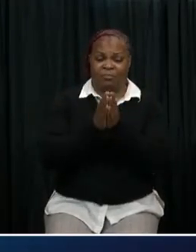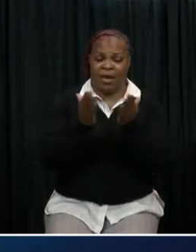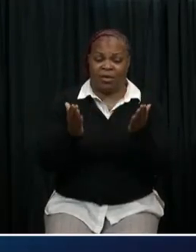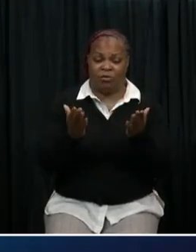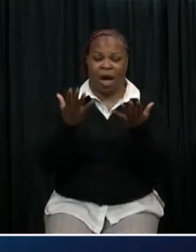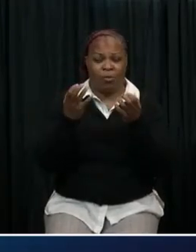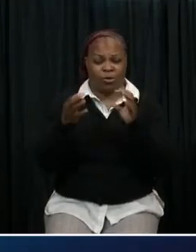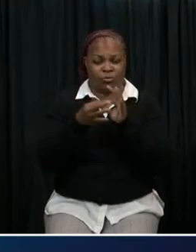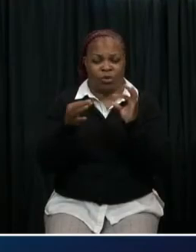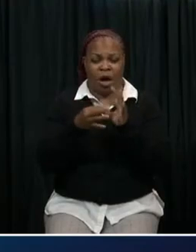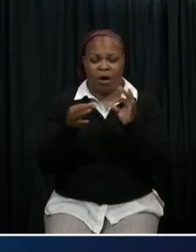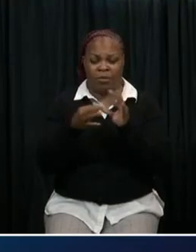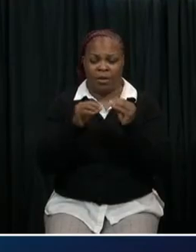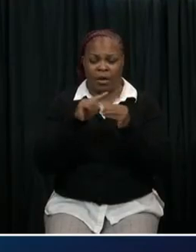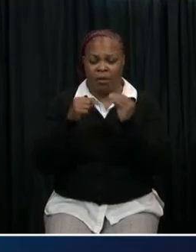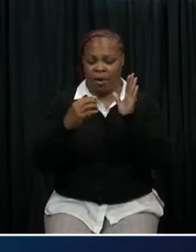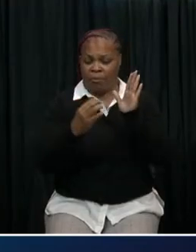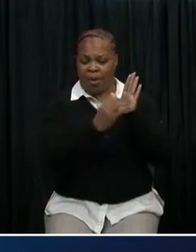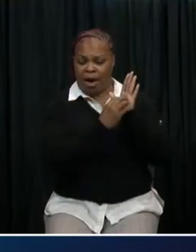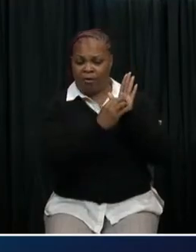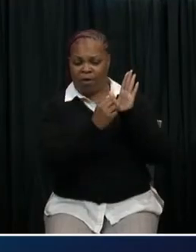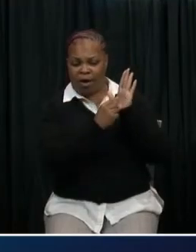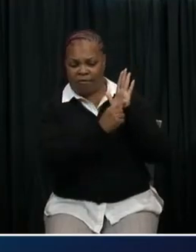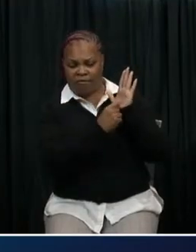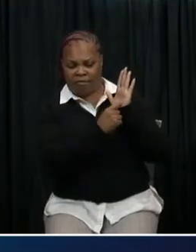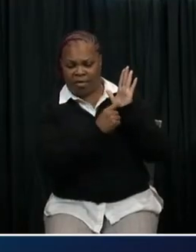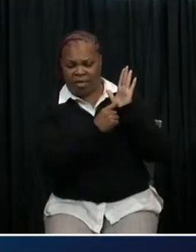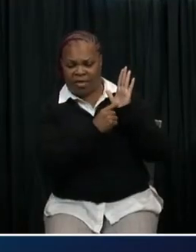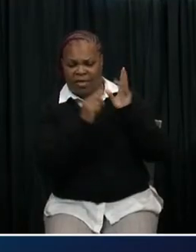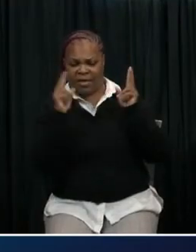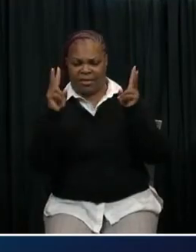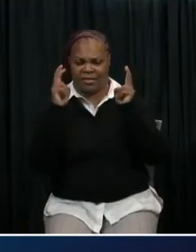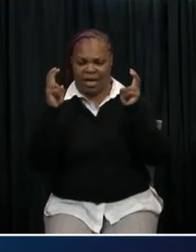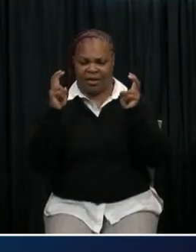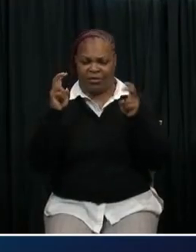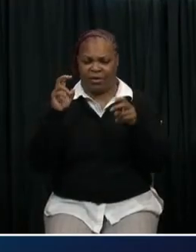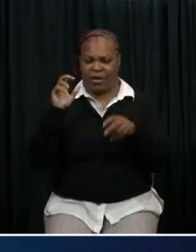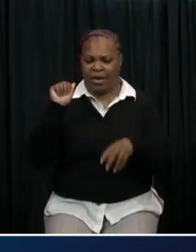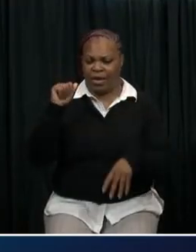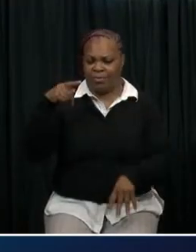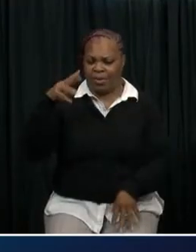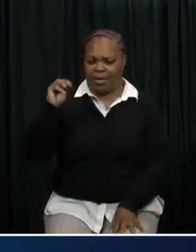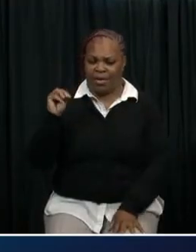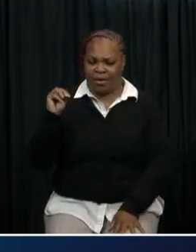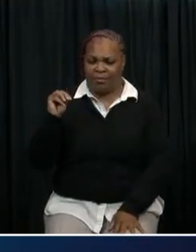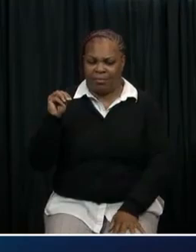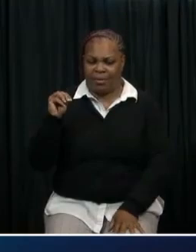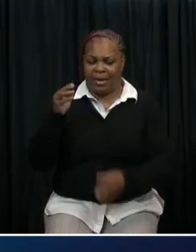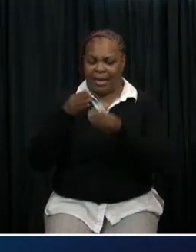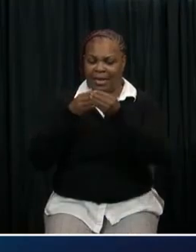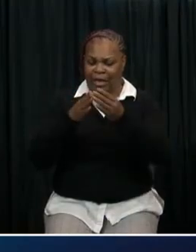the paragraph that's entitled Adventist Possibility Ministries Leader.